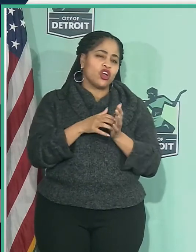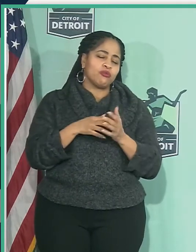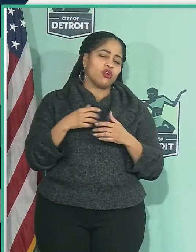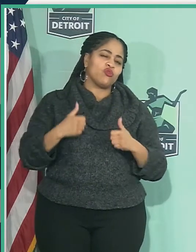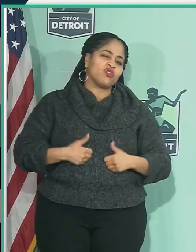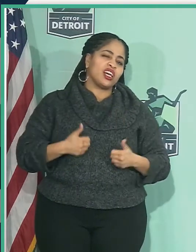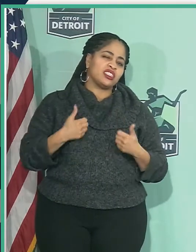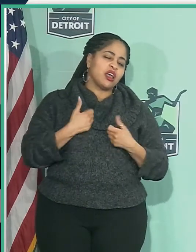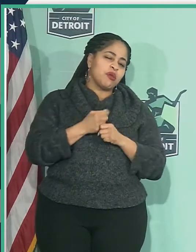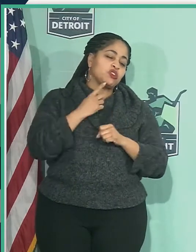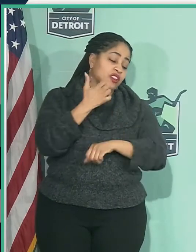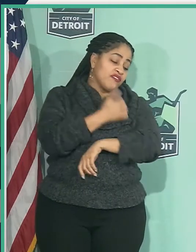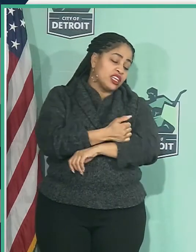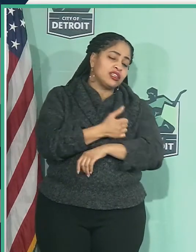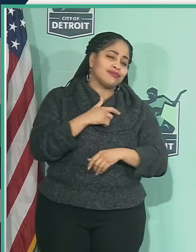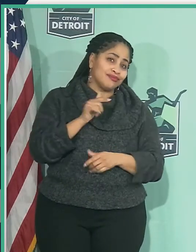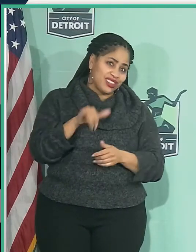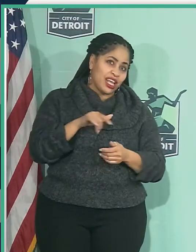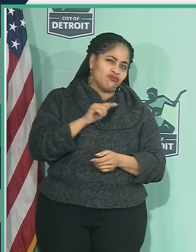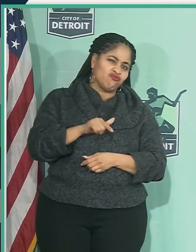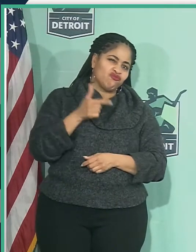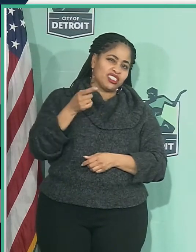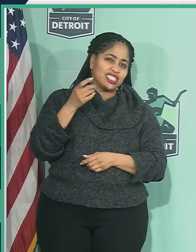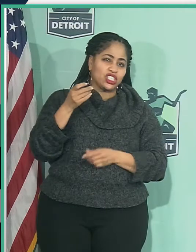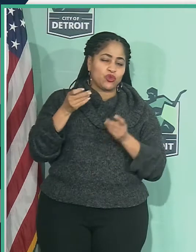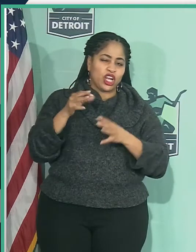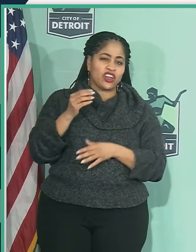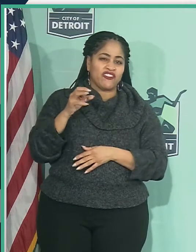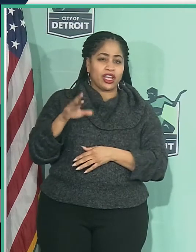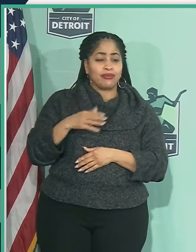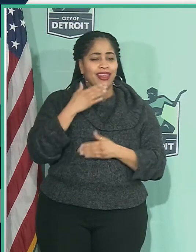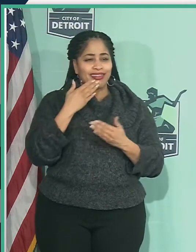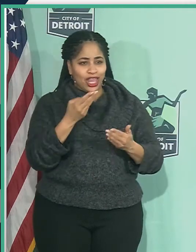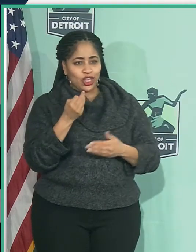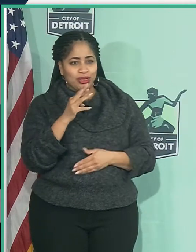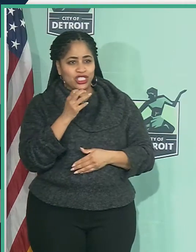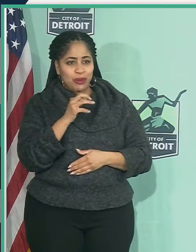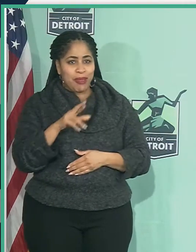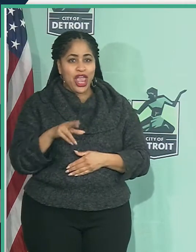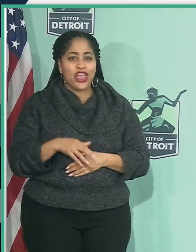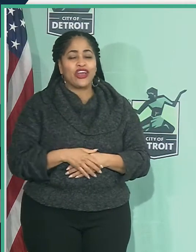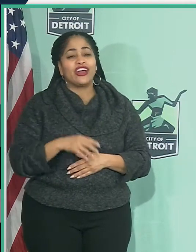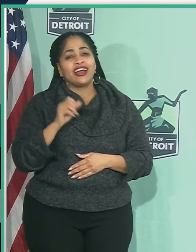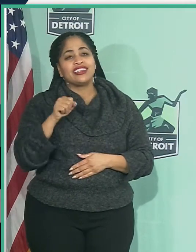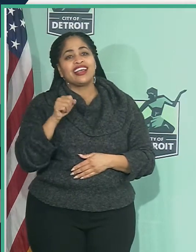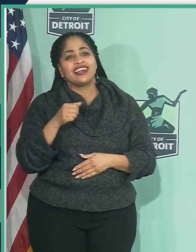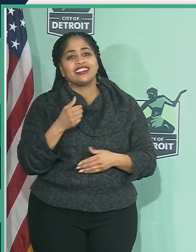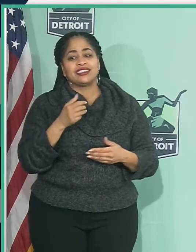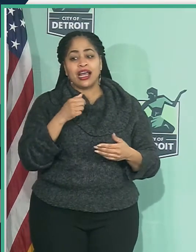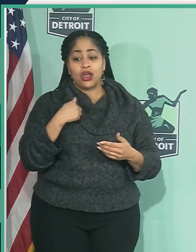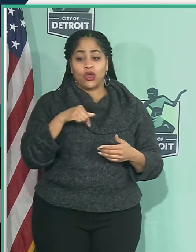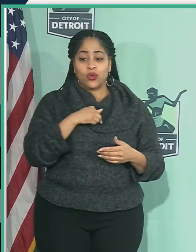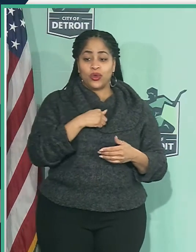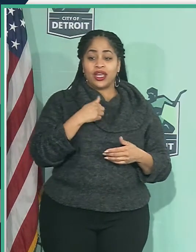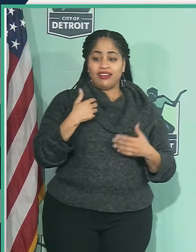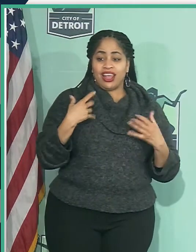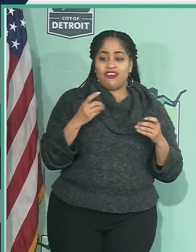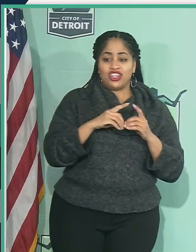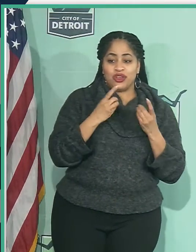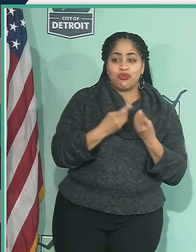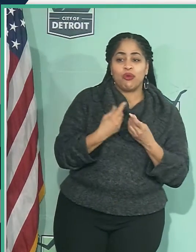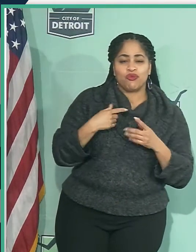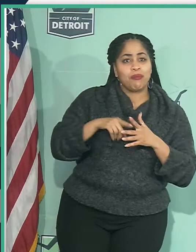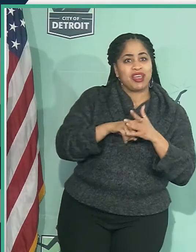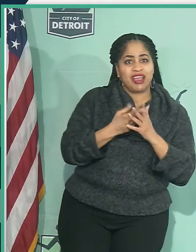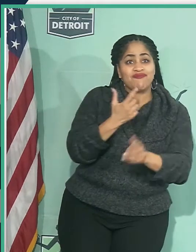making sure they're being vaccinated. And with that, I'll turn it over to Director Fair. Thank you, Mr. Mayor. So yes, we at the health department, we have